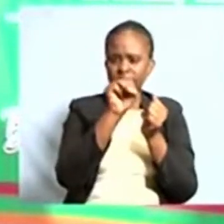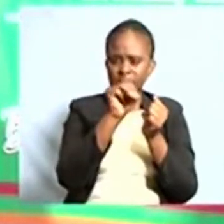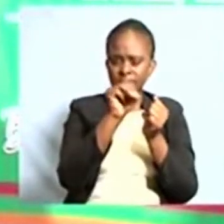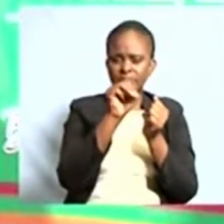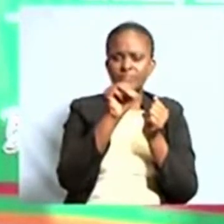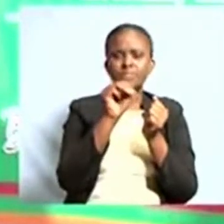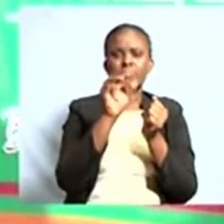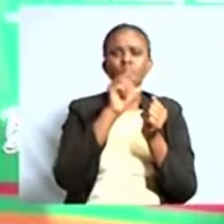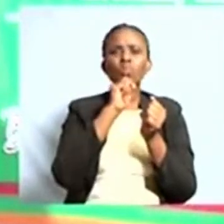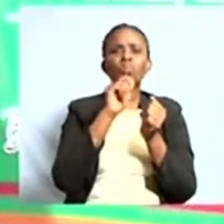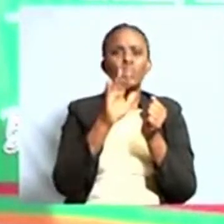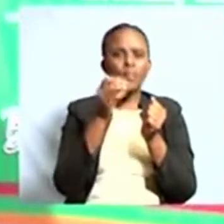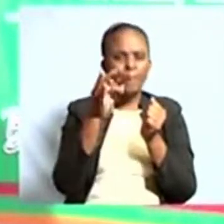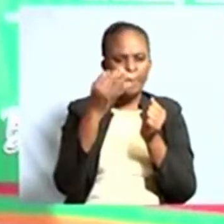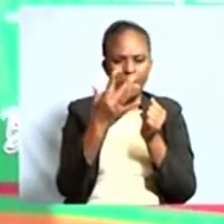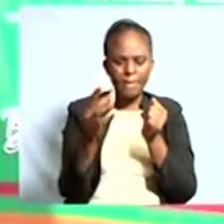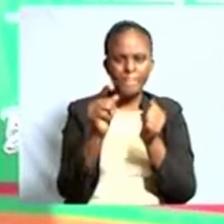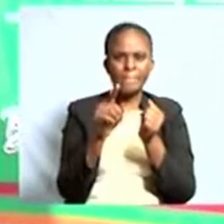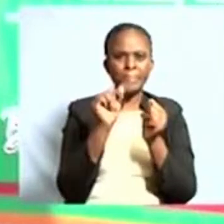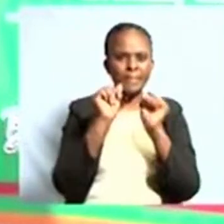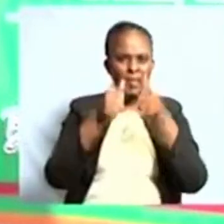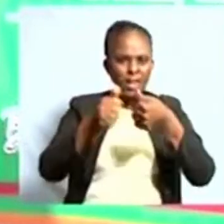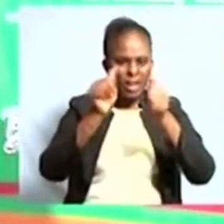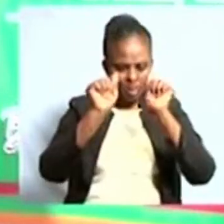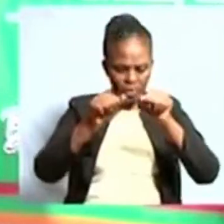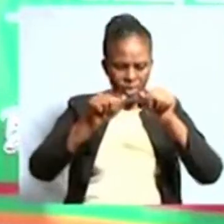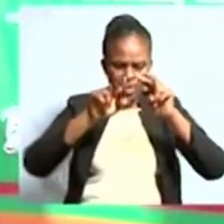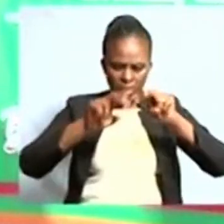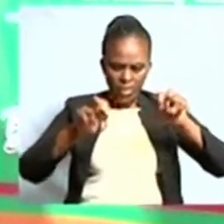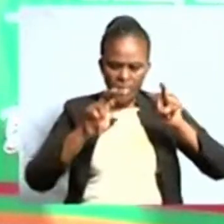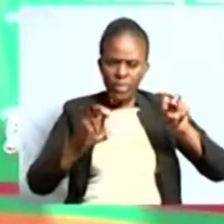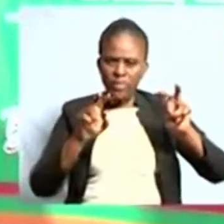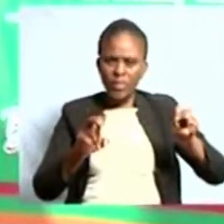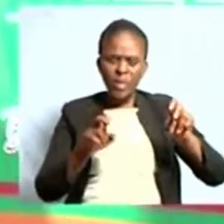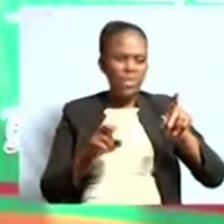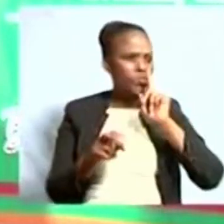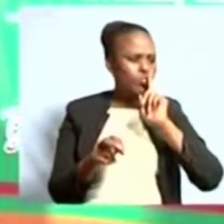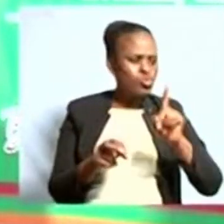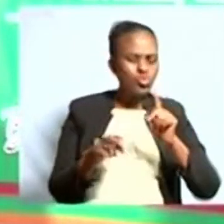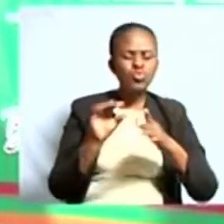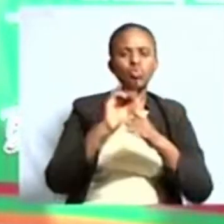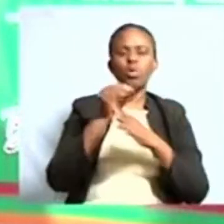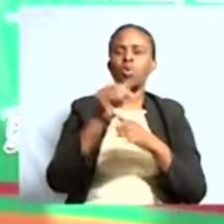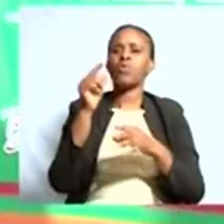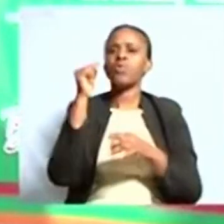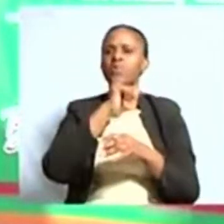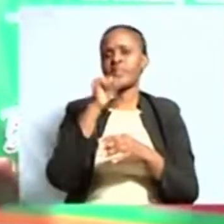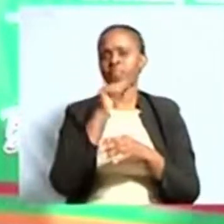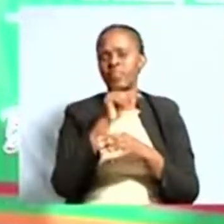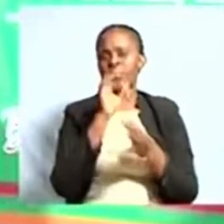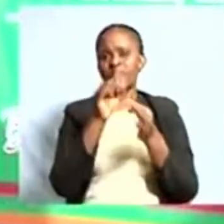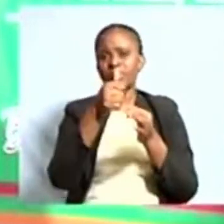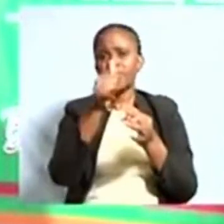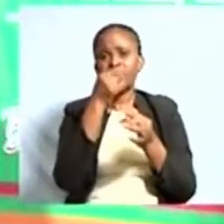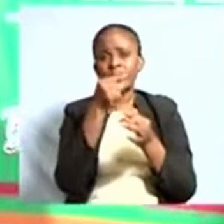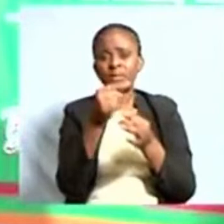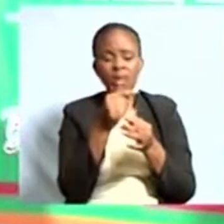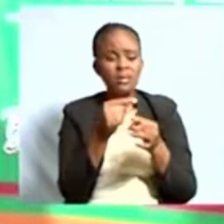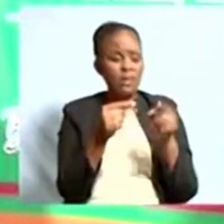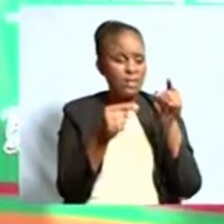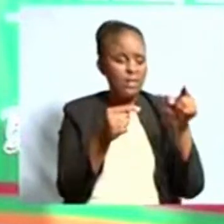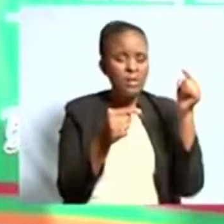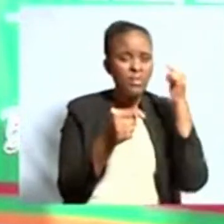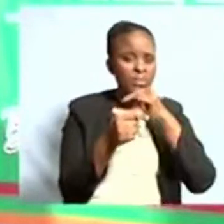product. Can you verify whether this product is genuine or is counterfeit? If you tell us that it's